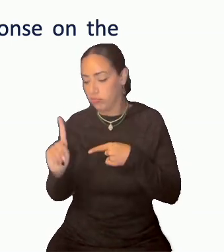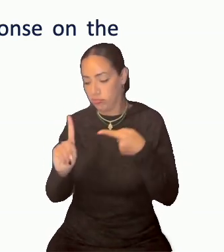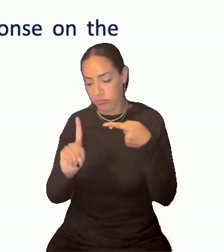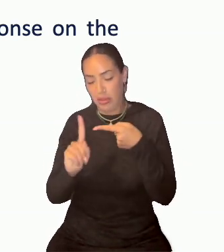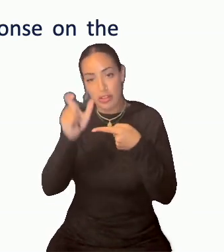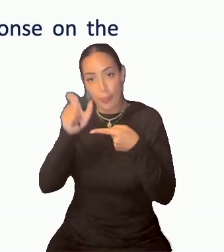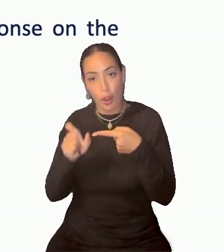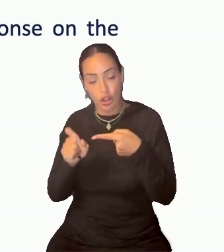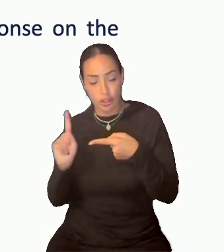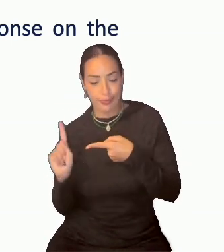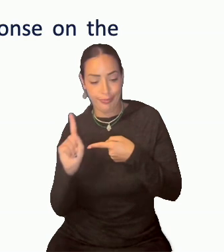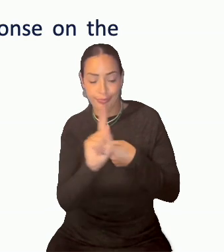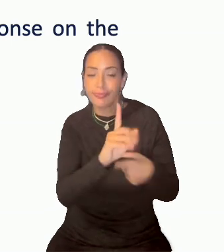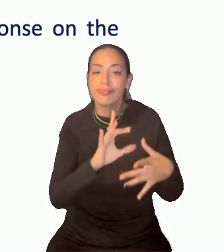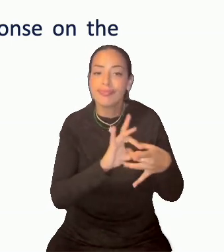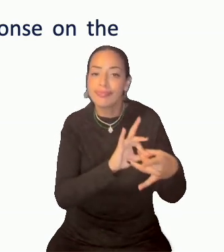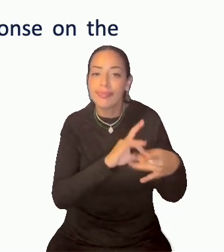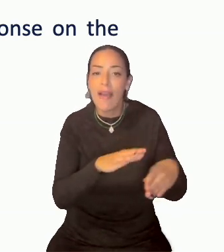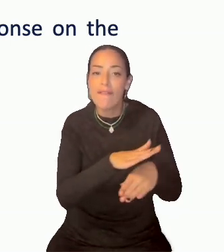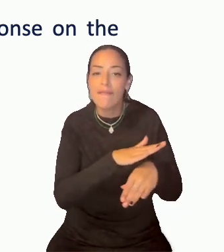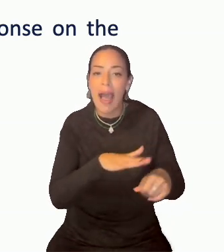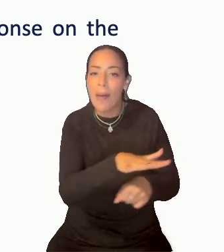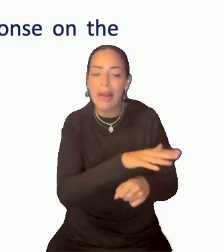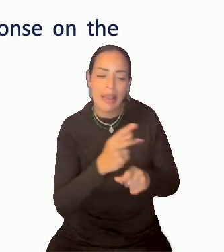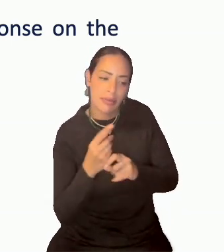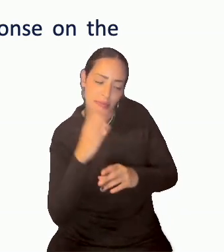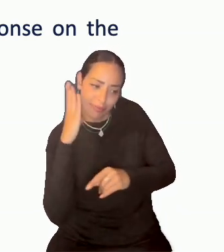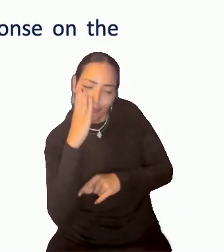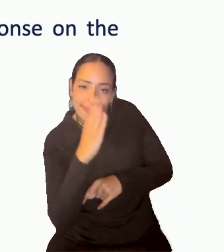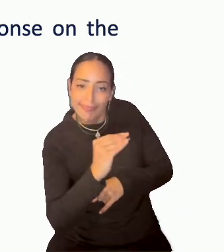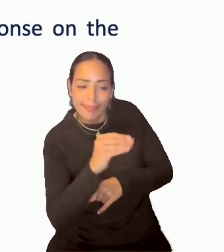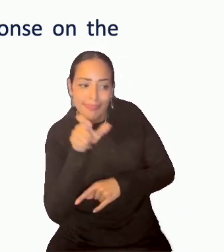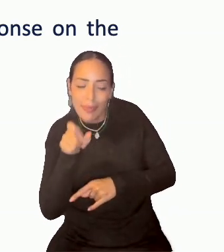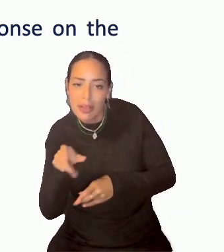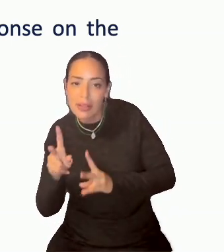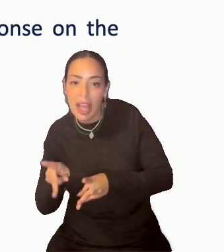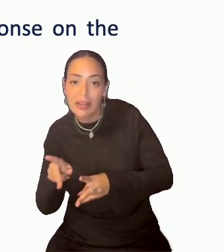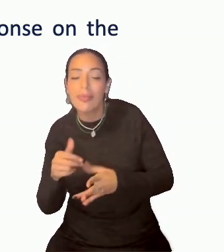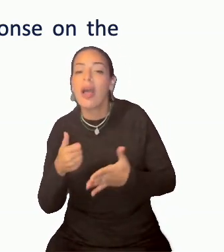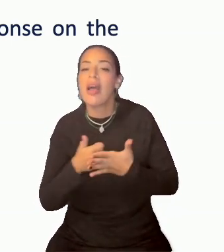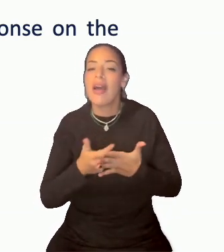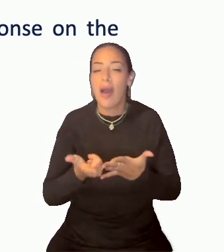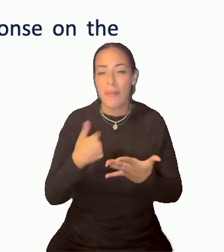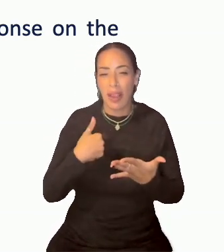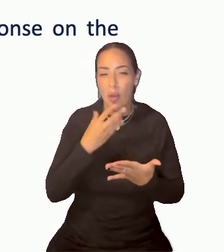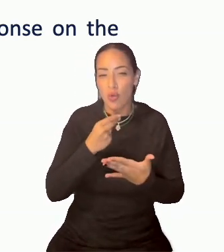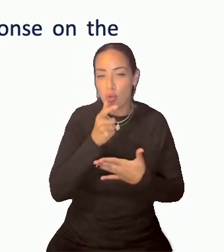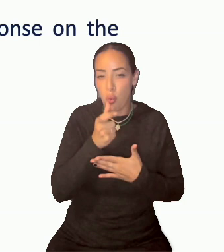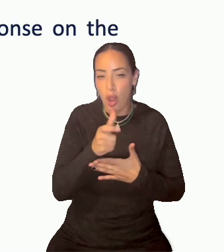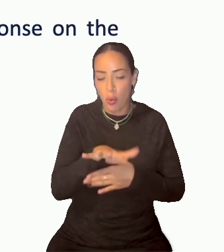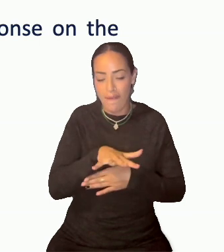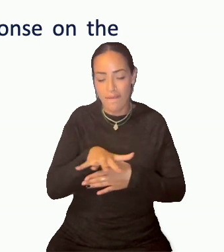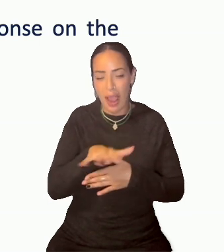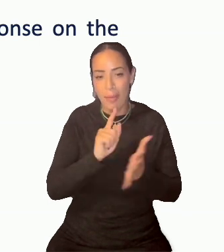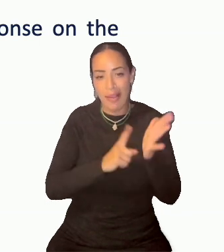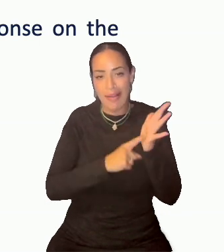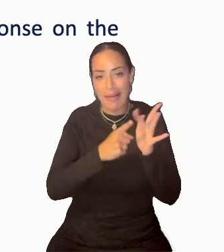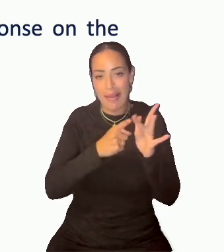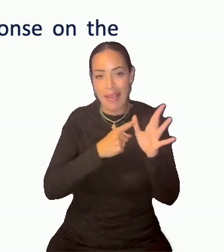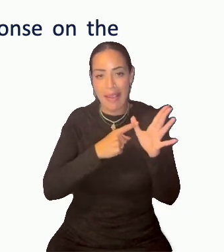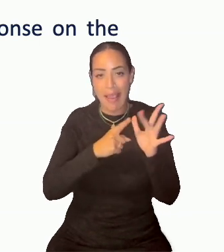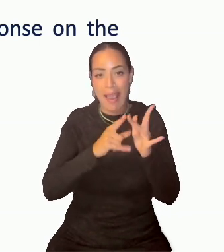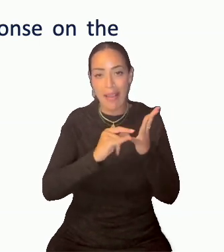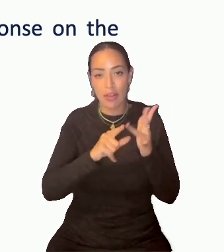liaison. However, for ease, when I refer to the research findings, I'll use the term family liaison to describe this role and the